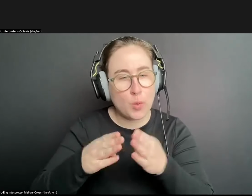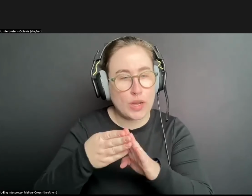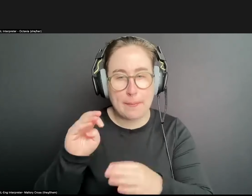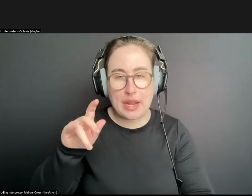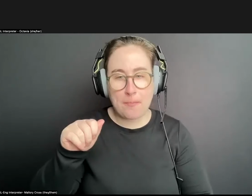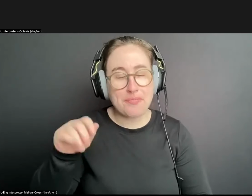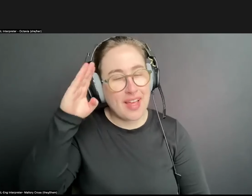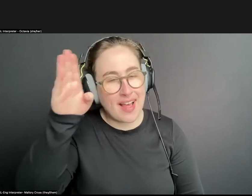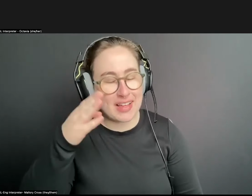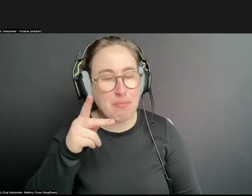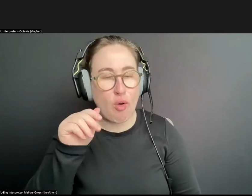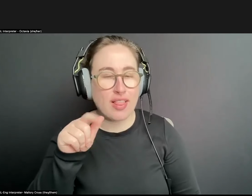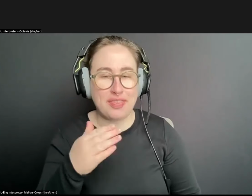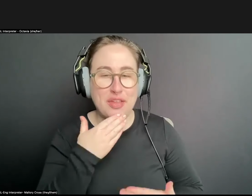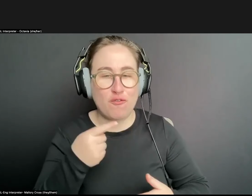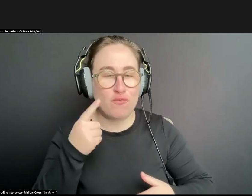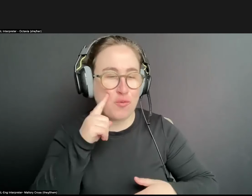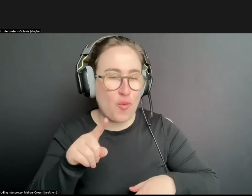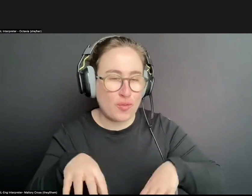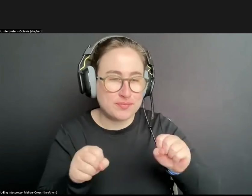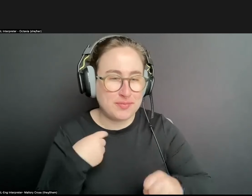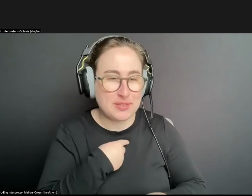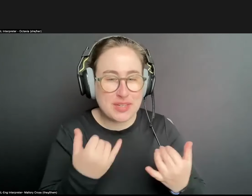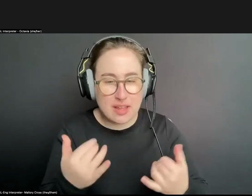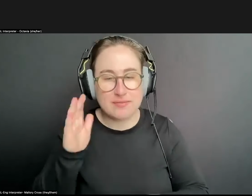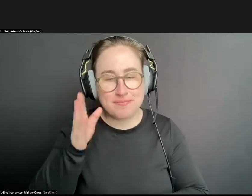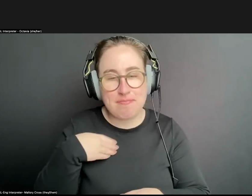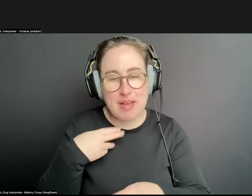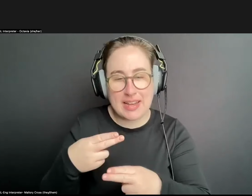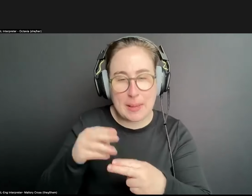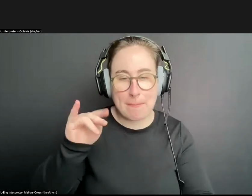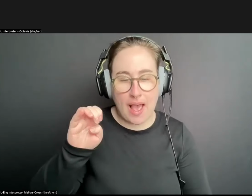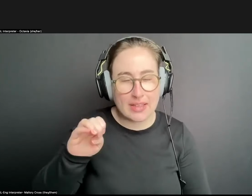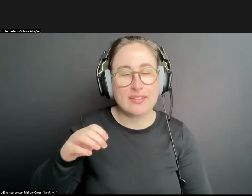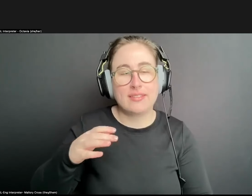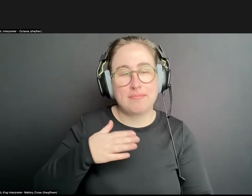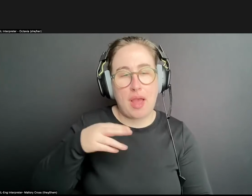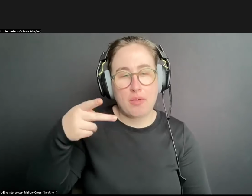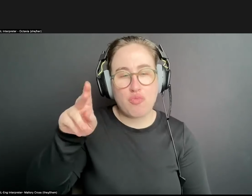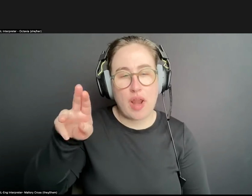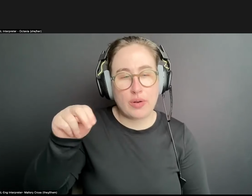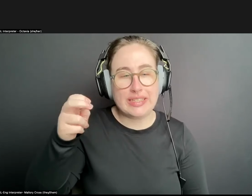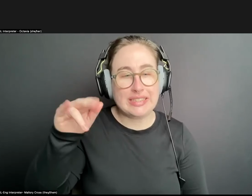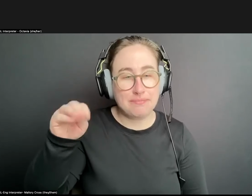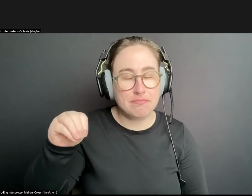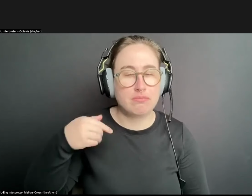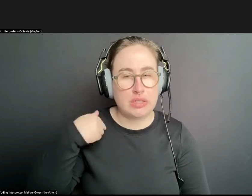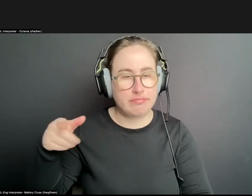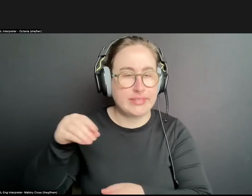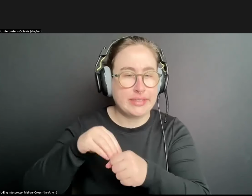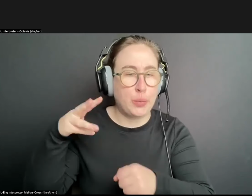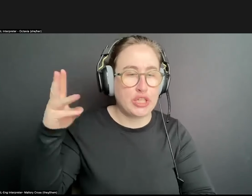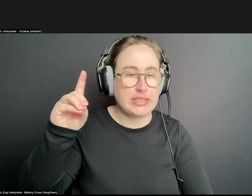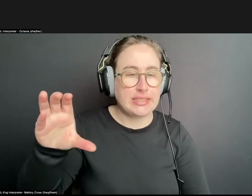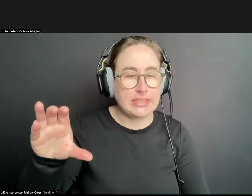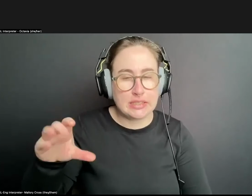Hi, Paula. Thanks for having us here today. Hello, everyone. I'm Mike Wassenaar. My pronouns are he, him. I'm based in Washington, D.C., working